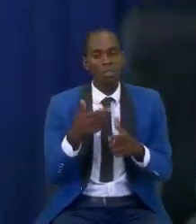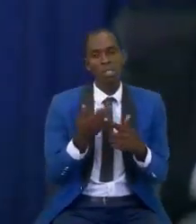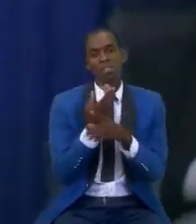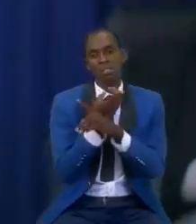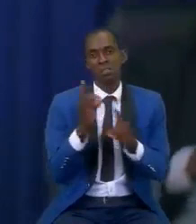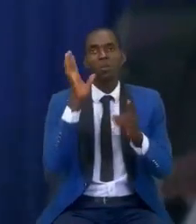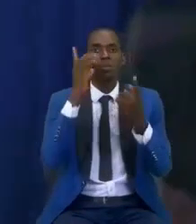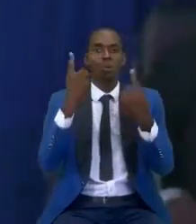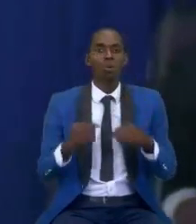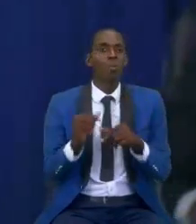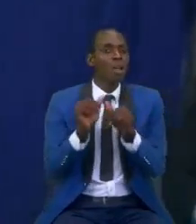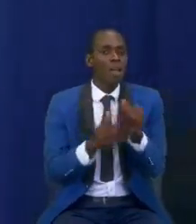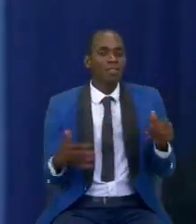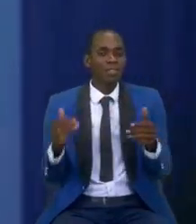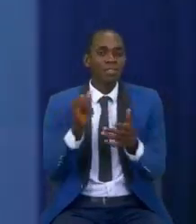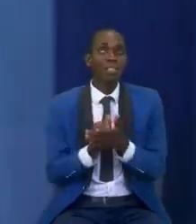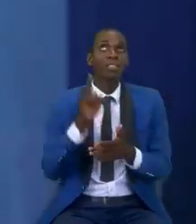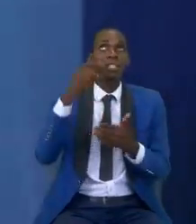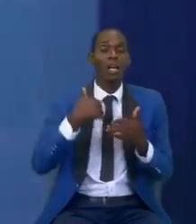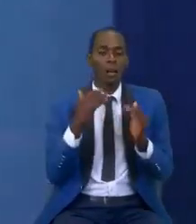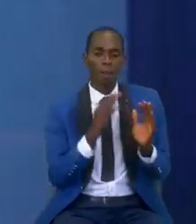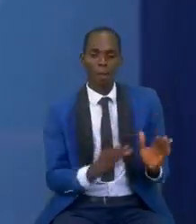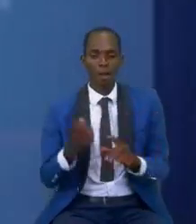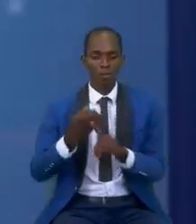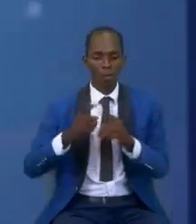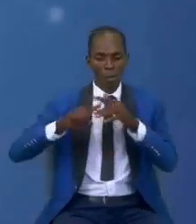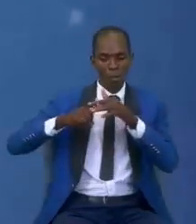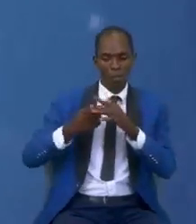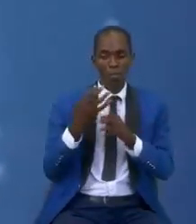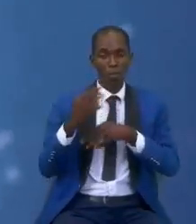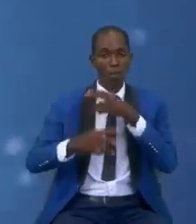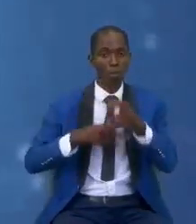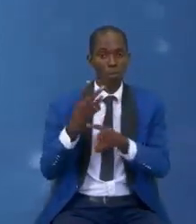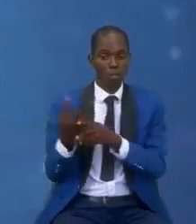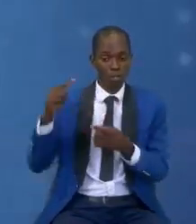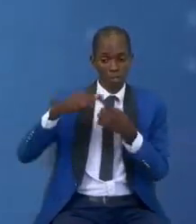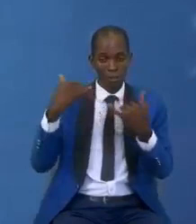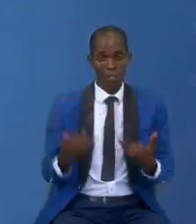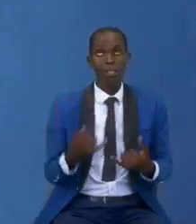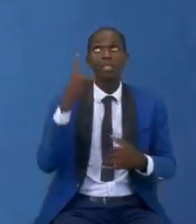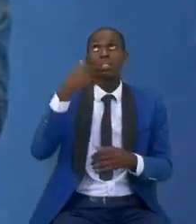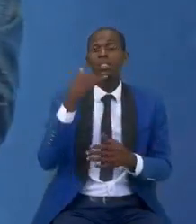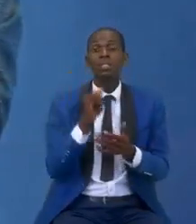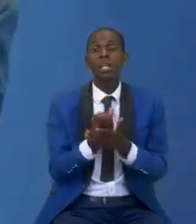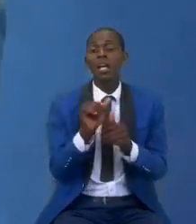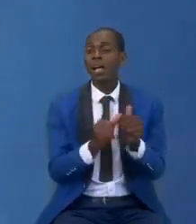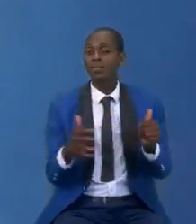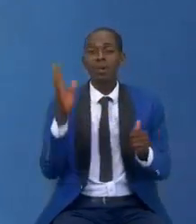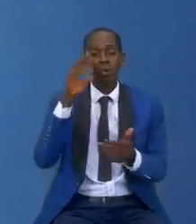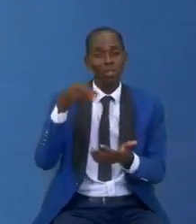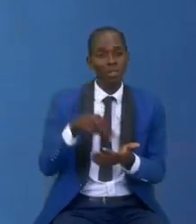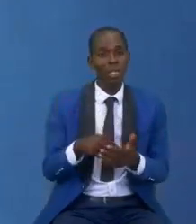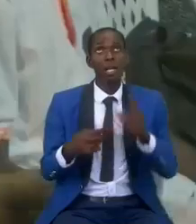now, it says, everything will stand. I will do all my pleasure. It will